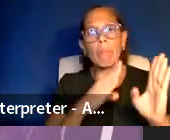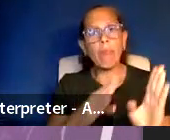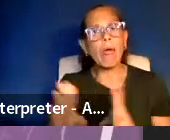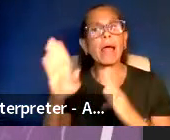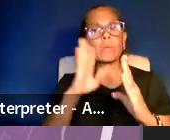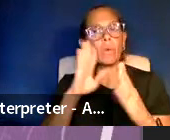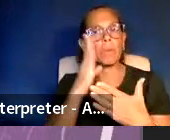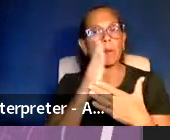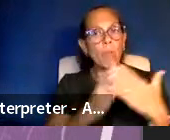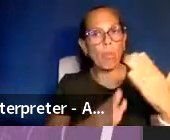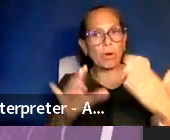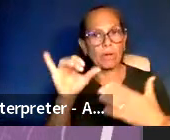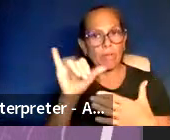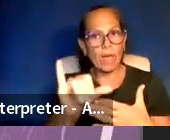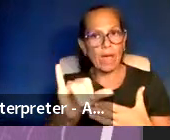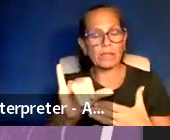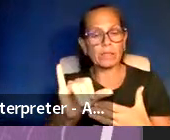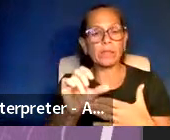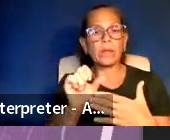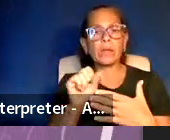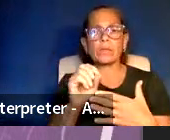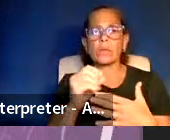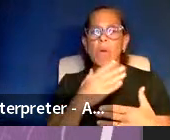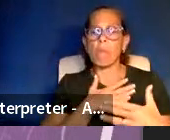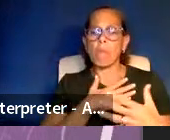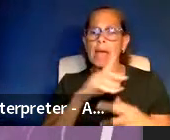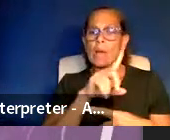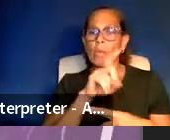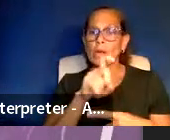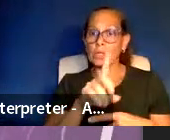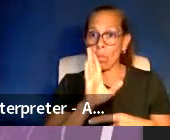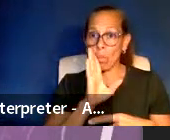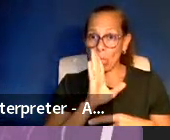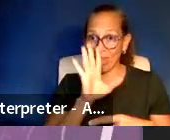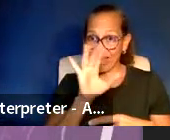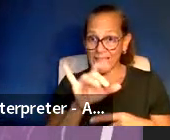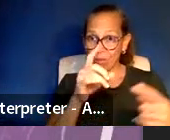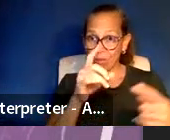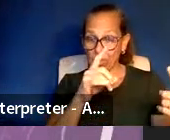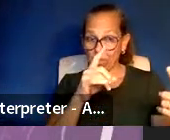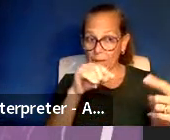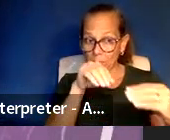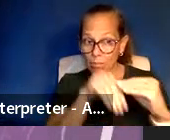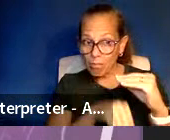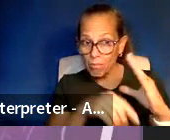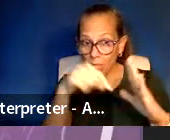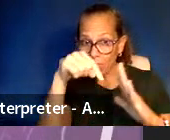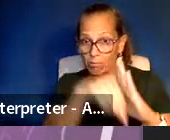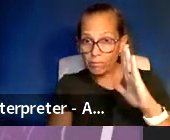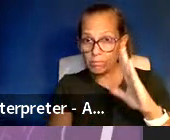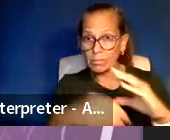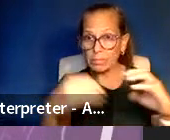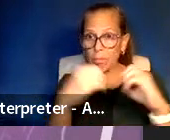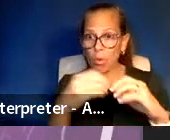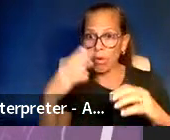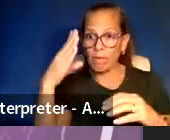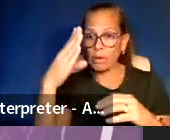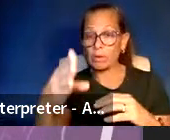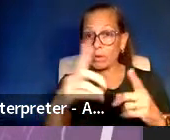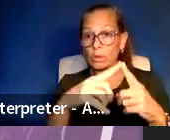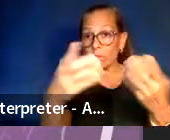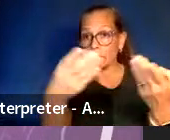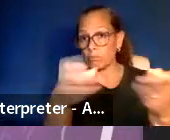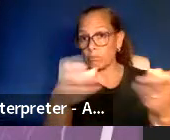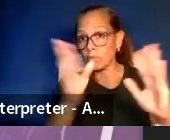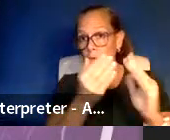be part of that. So my question is, will that be going into more detail in the future to the public, to